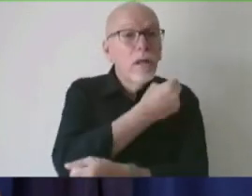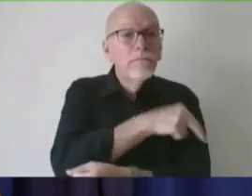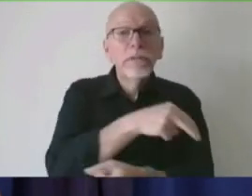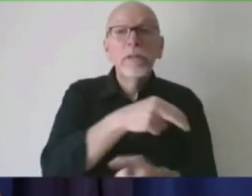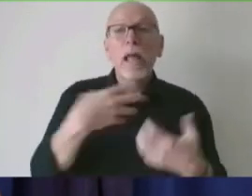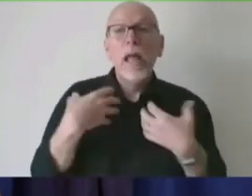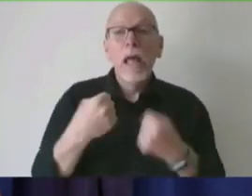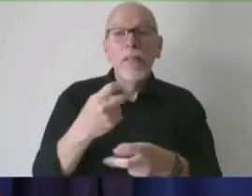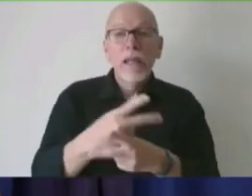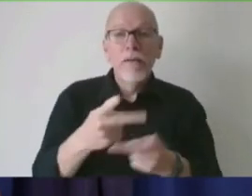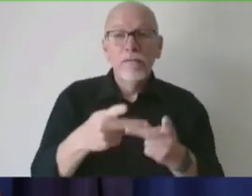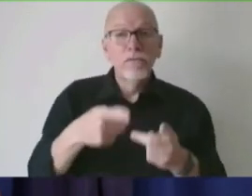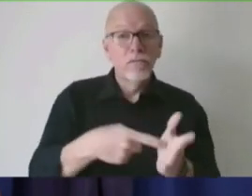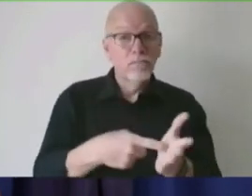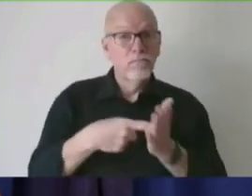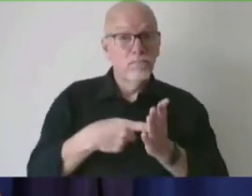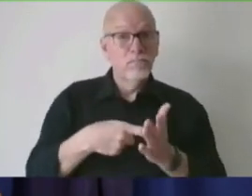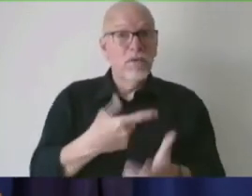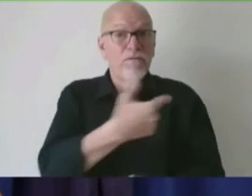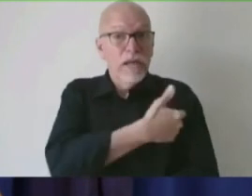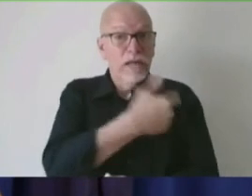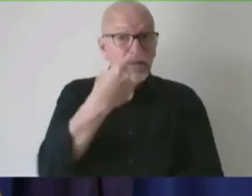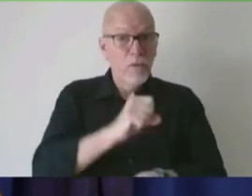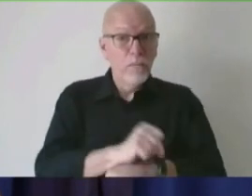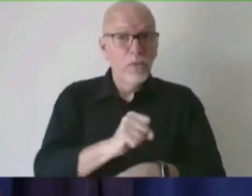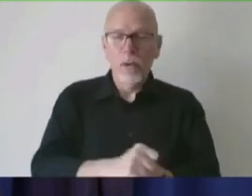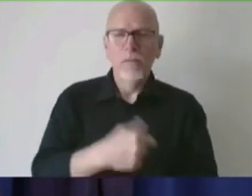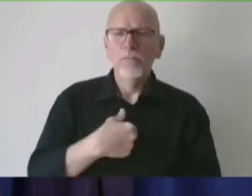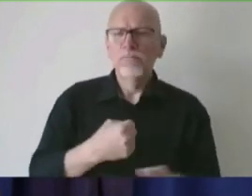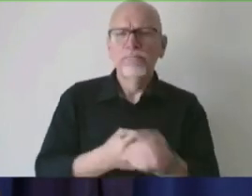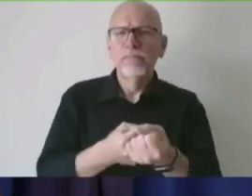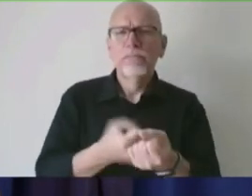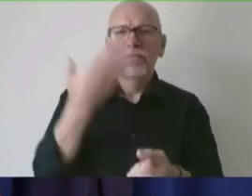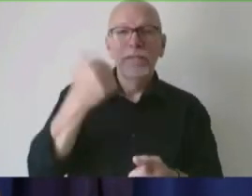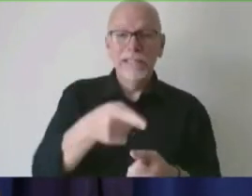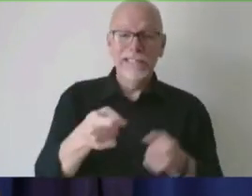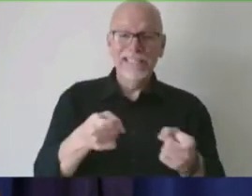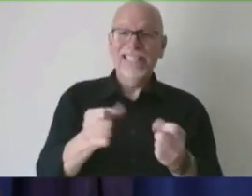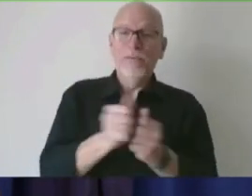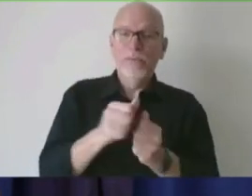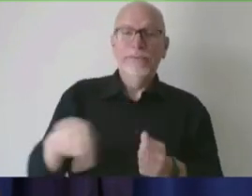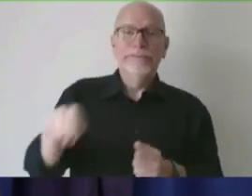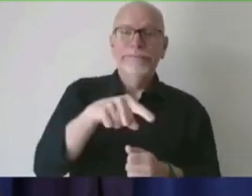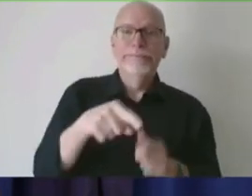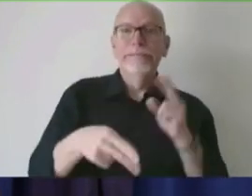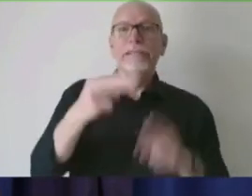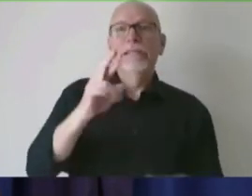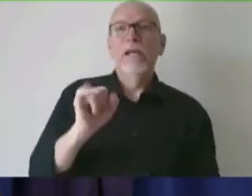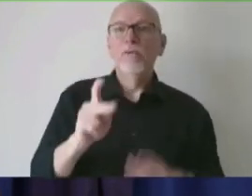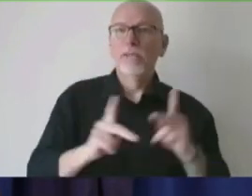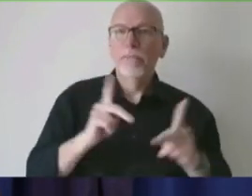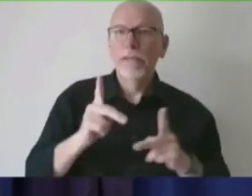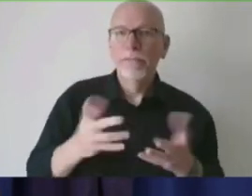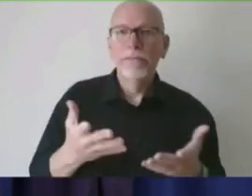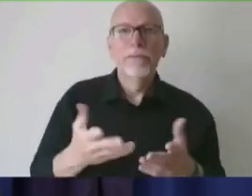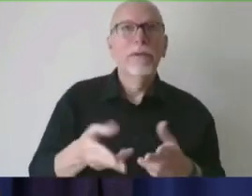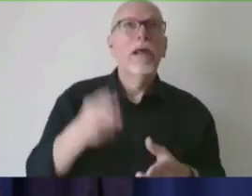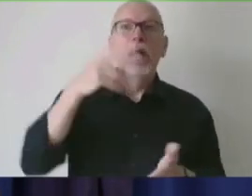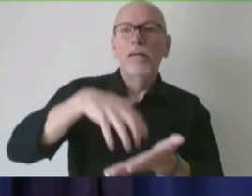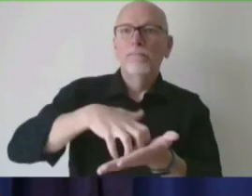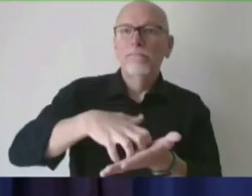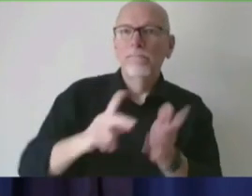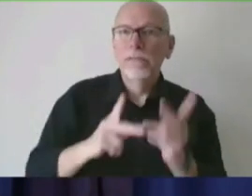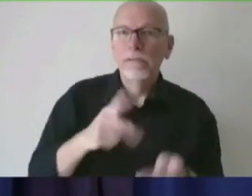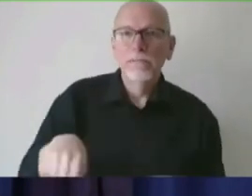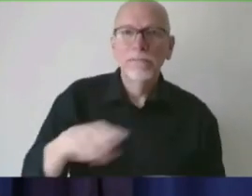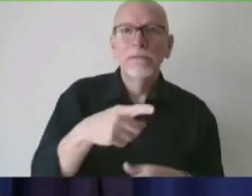mandating vaccinations for their employees because by nature they're dealing with our most at-risk population, our most vulnerable population, whether that's in